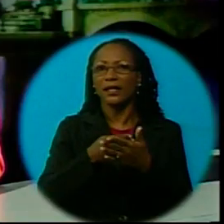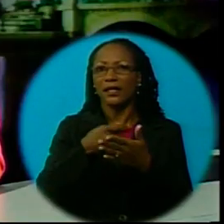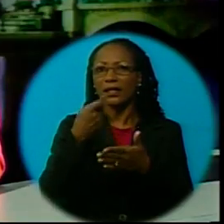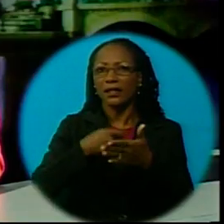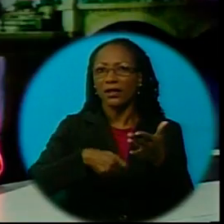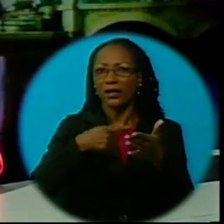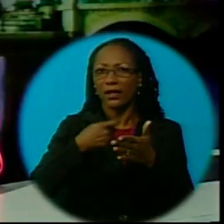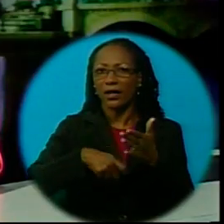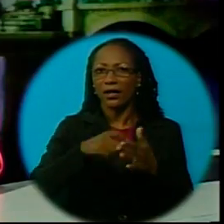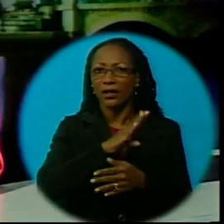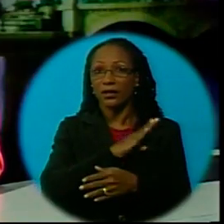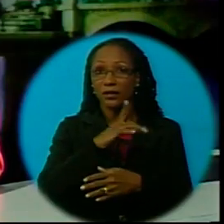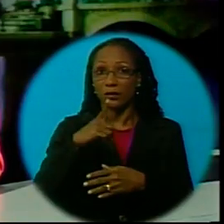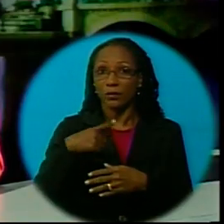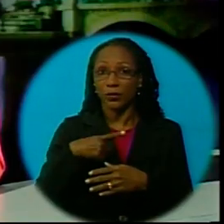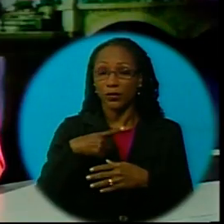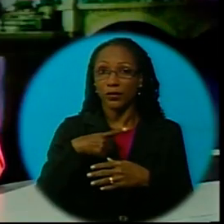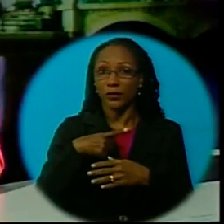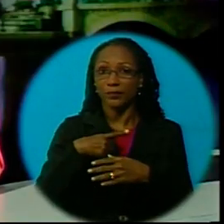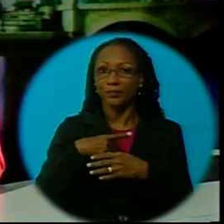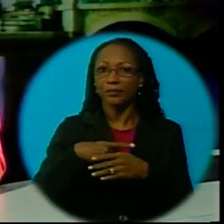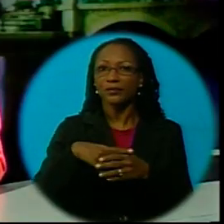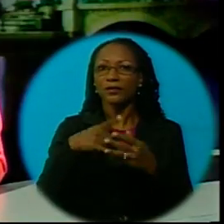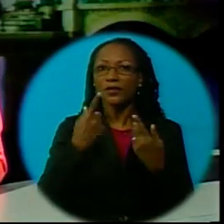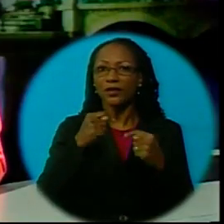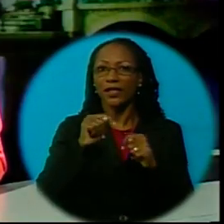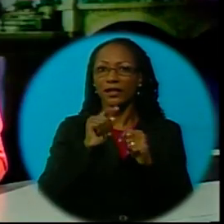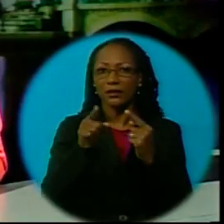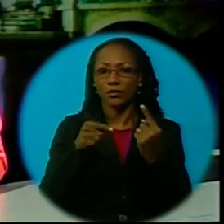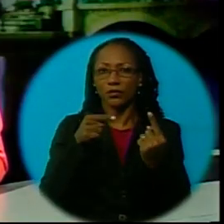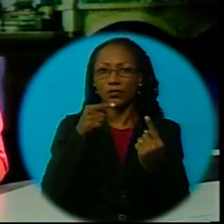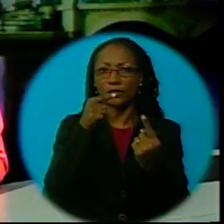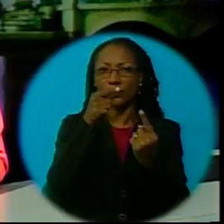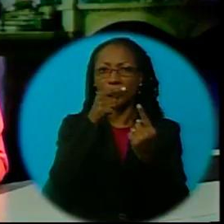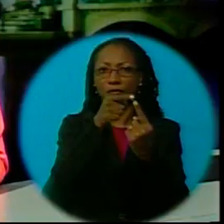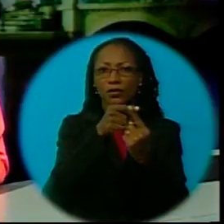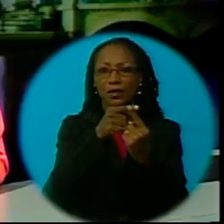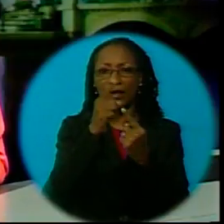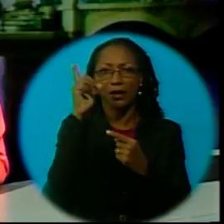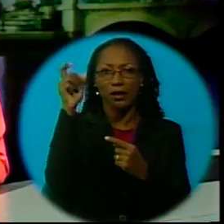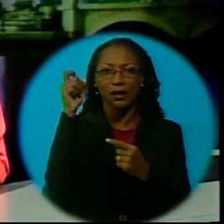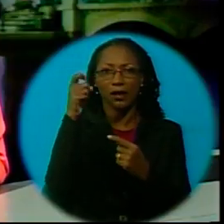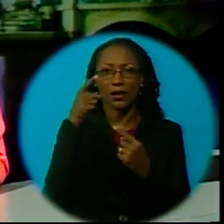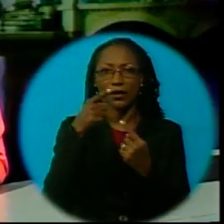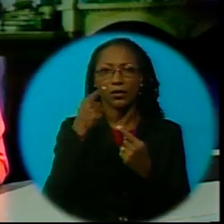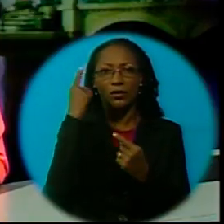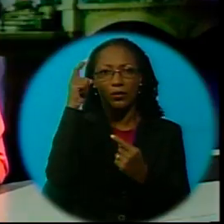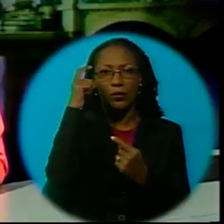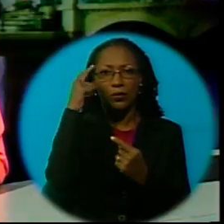expenses. The board took a major step today towards that goal, and Ryan Broom reports.